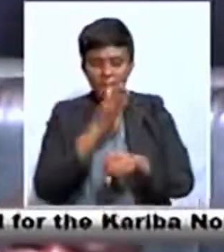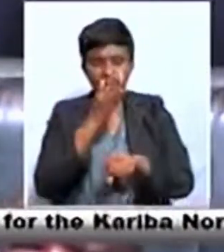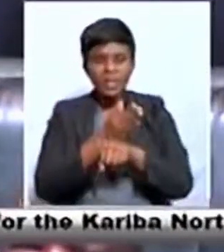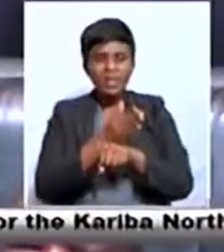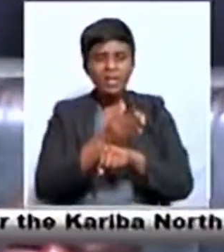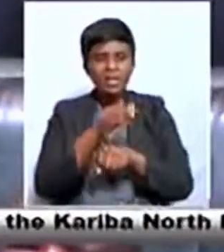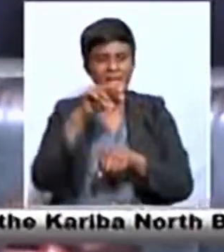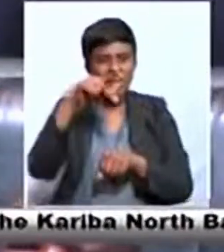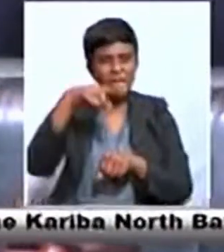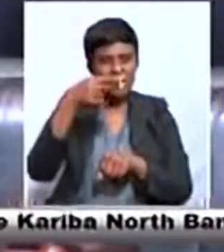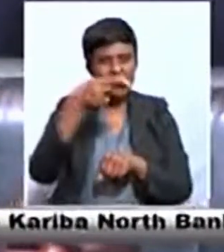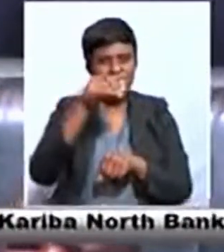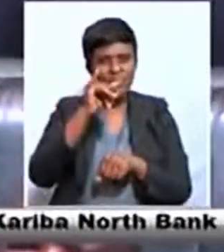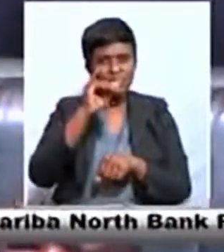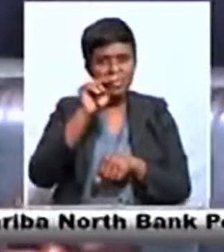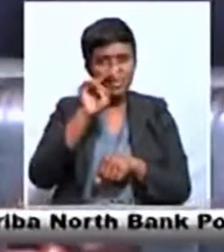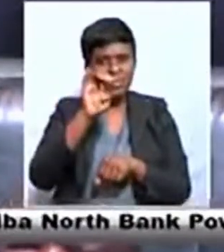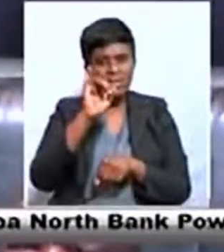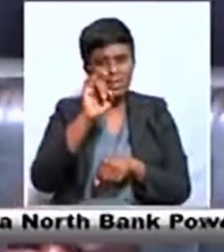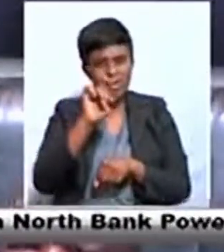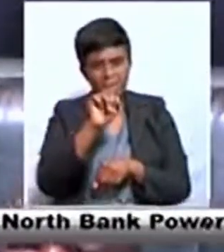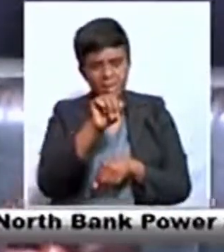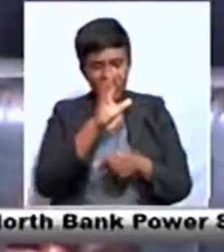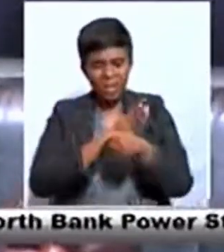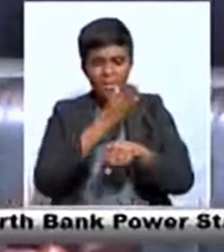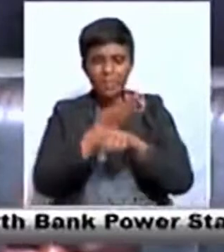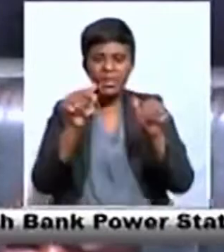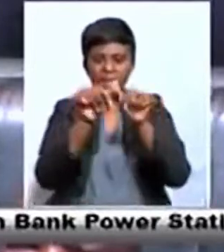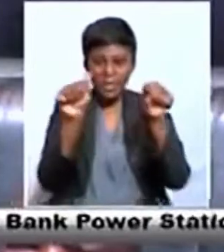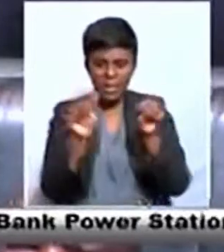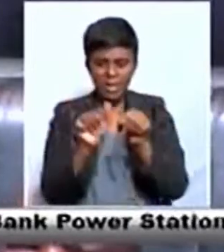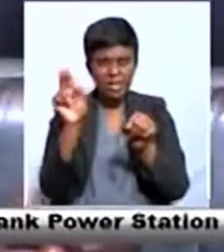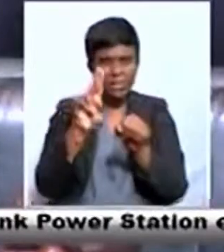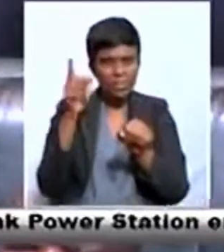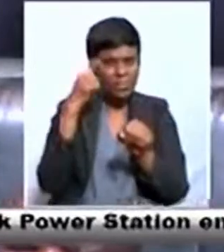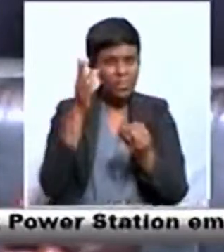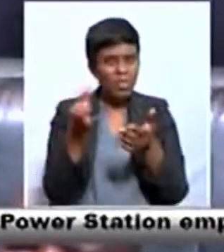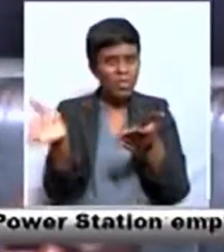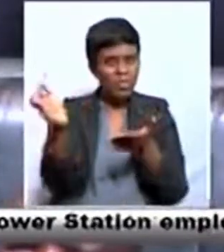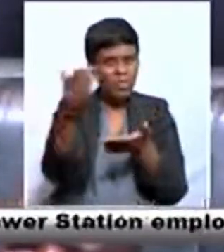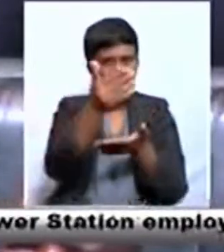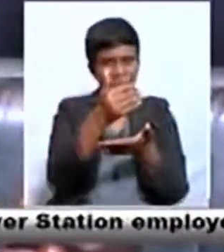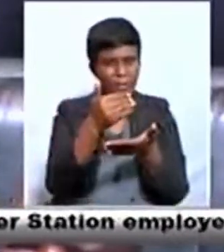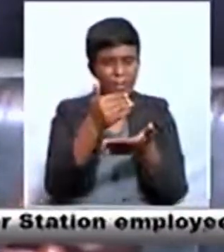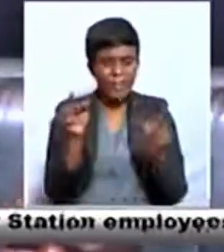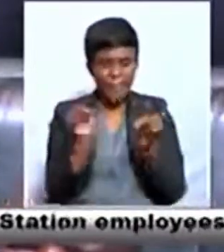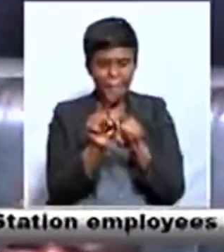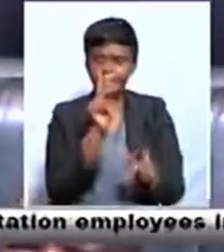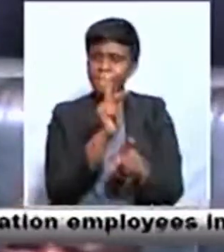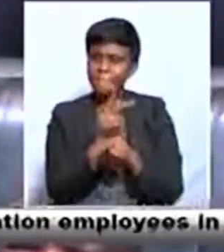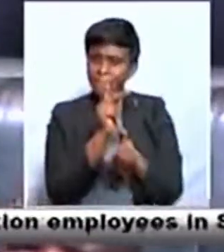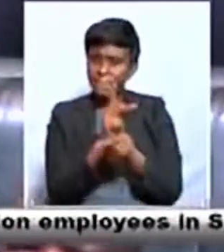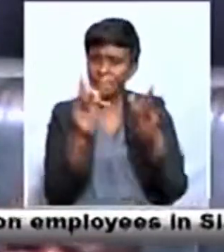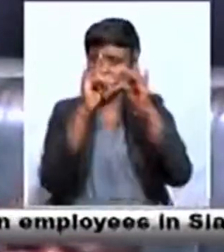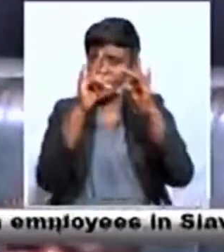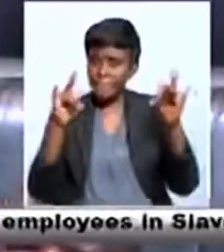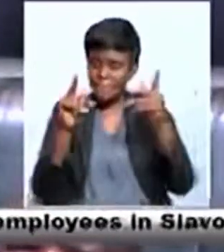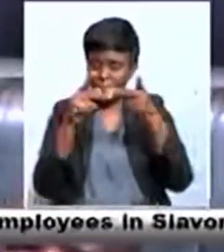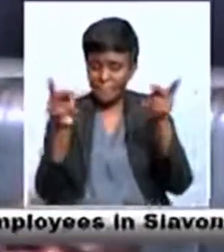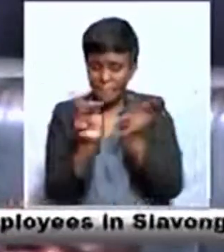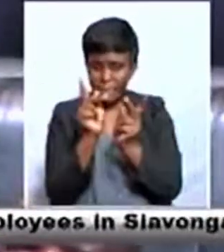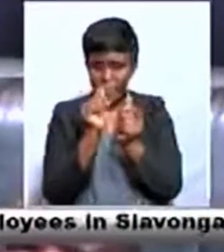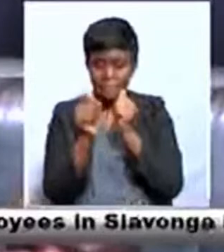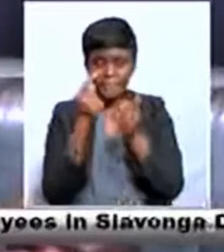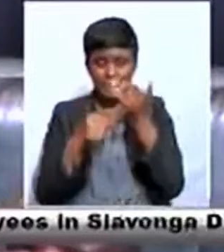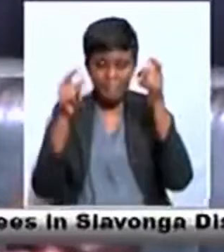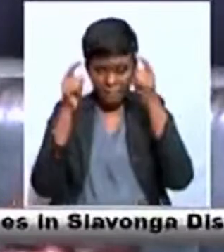was constructing, when that area was used for mobilization and setting up of the campsite, which was supposed to be